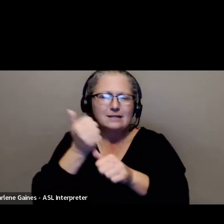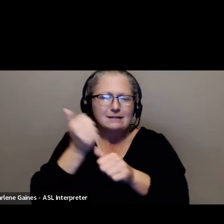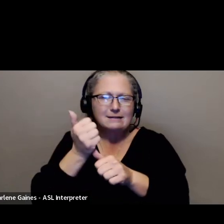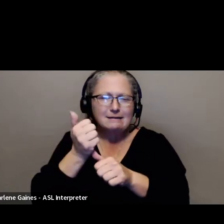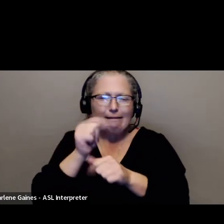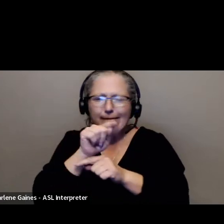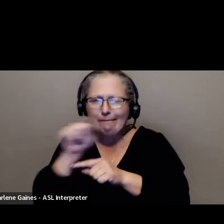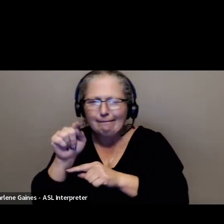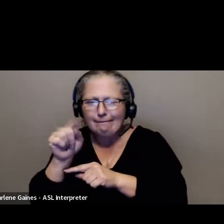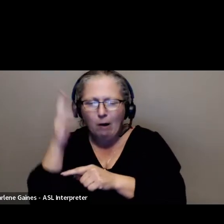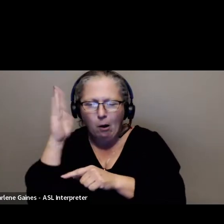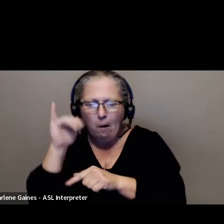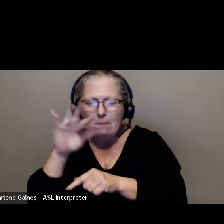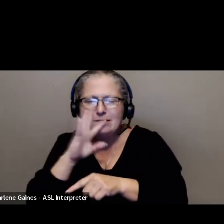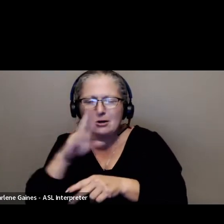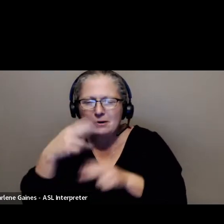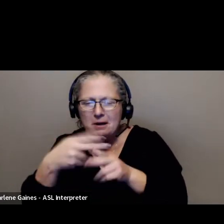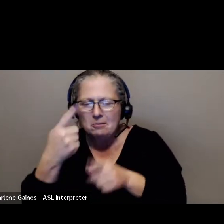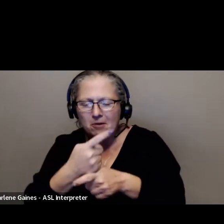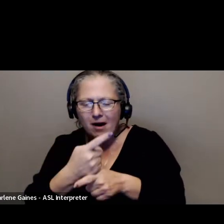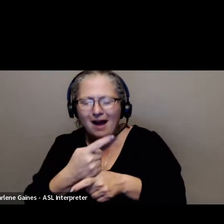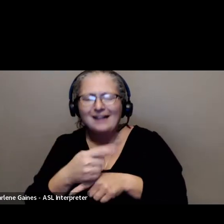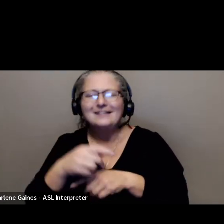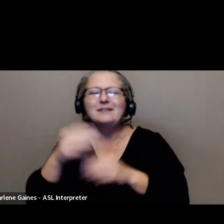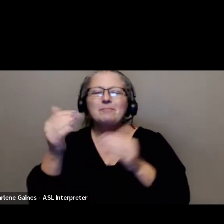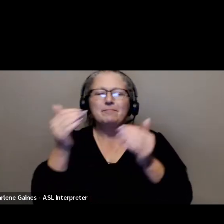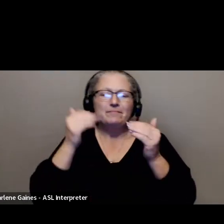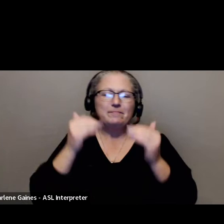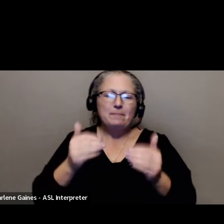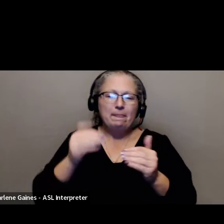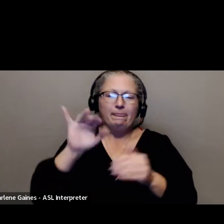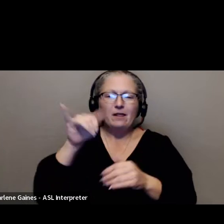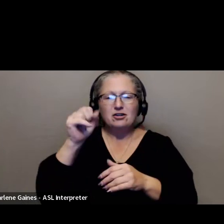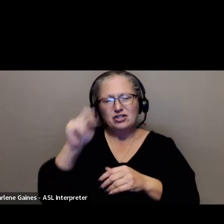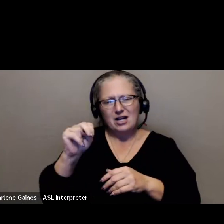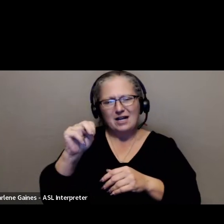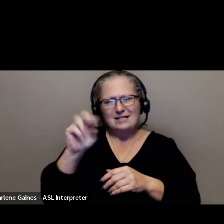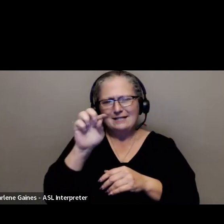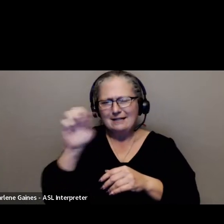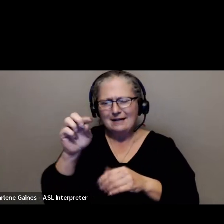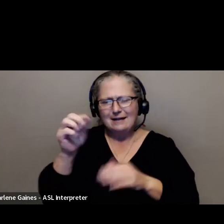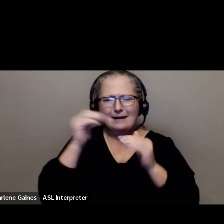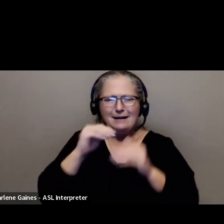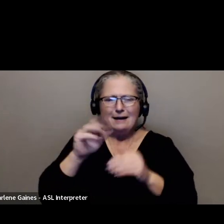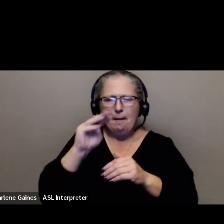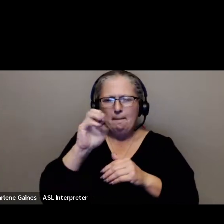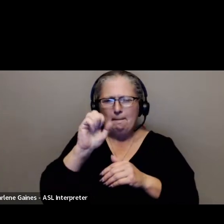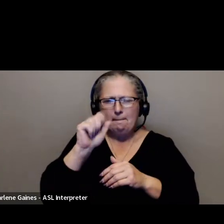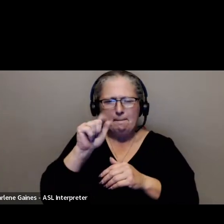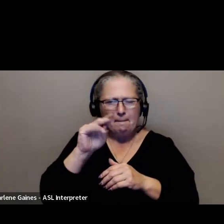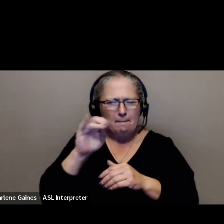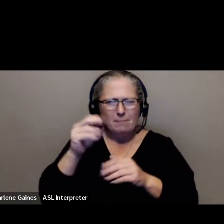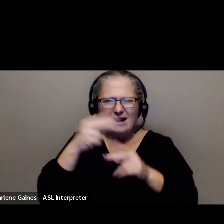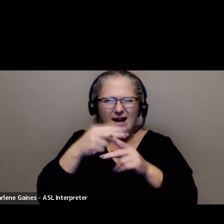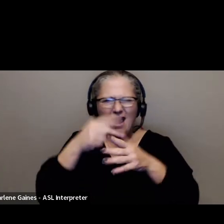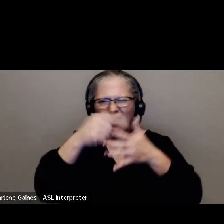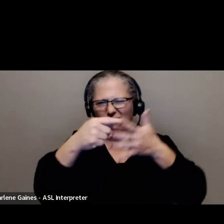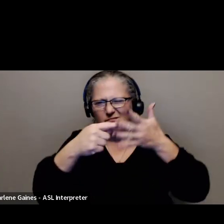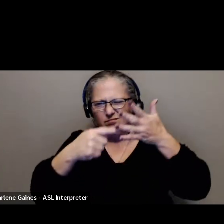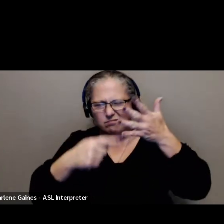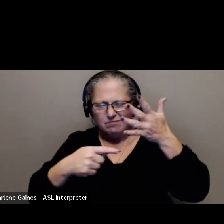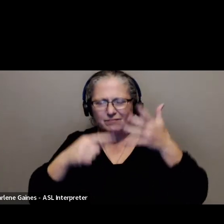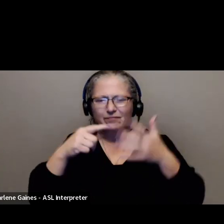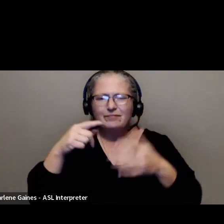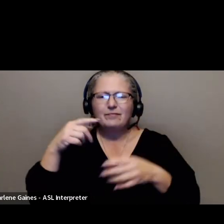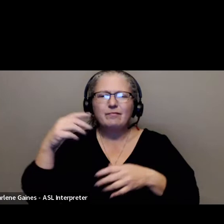said that, or I hope so. Yeah. As well as Jason Kwan and Melanie Halaufia and Christy Halaufia.